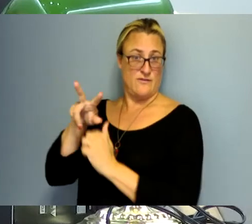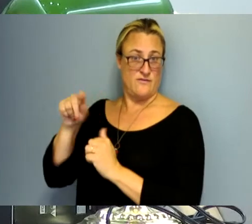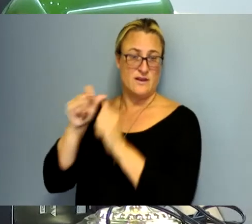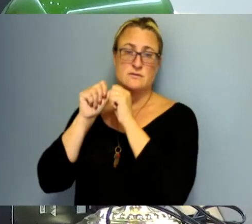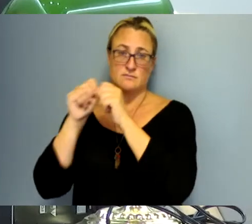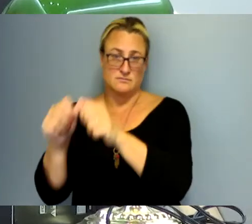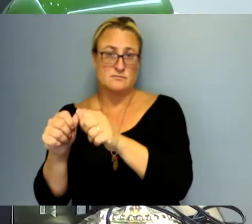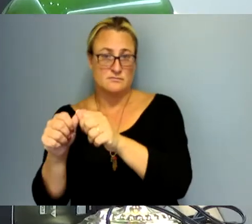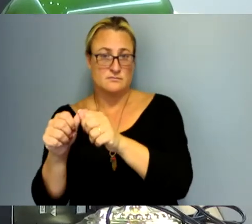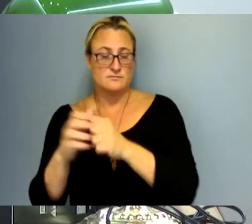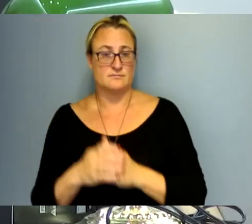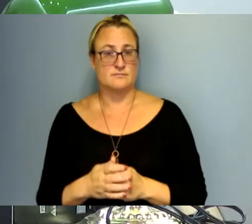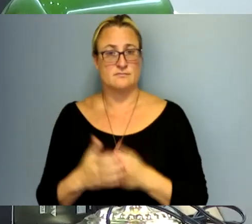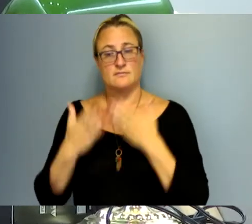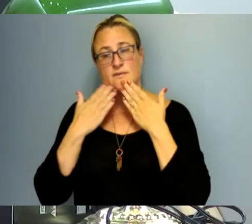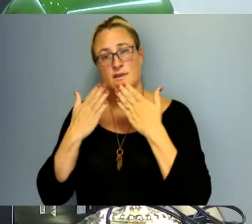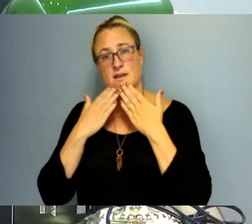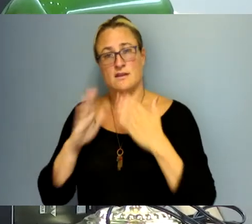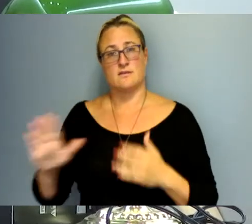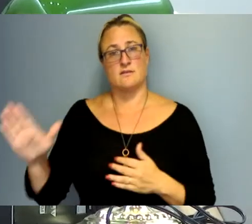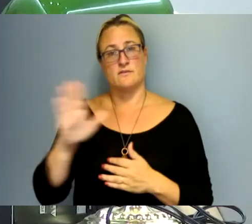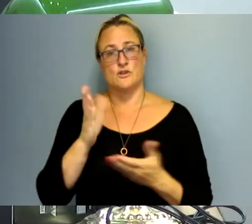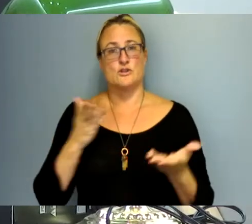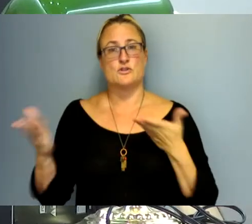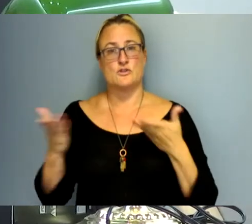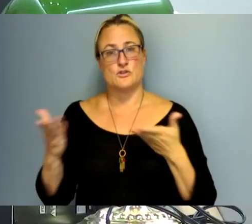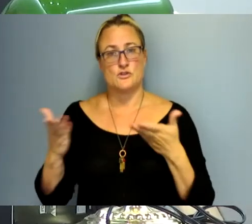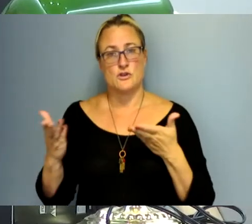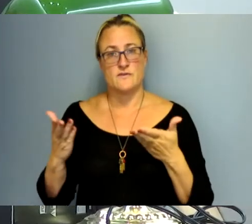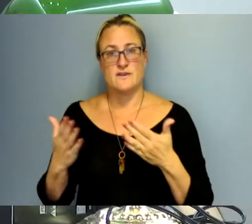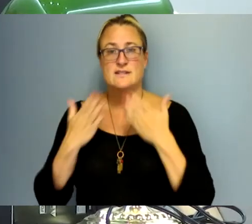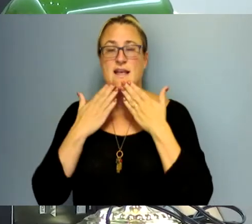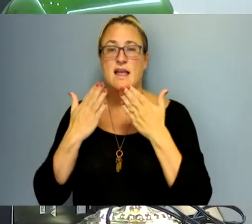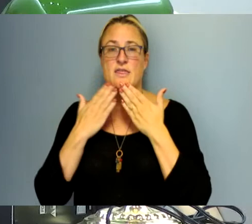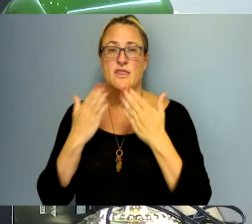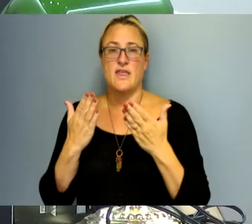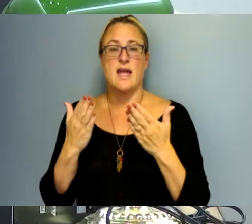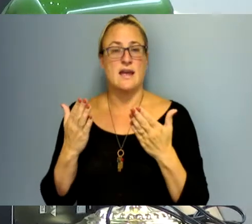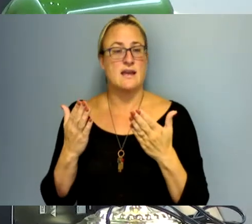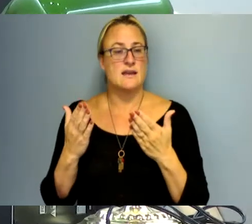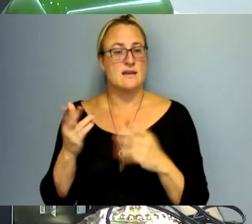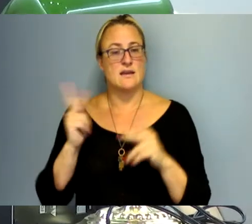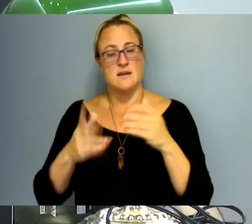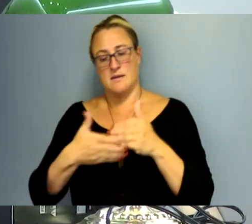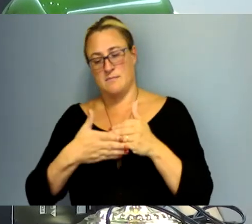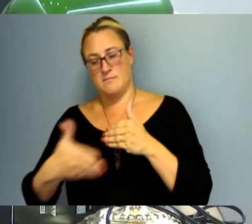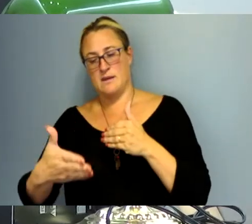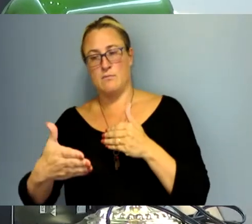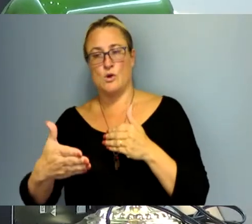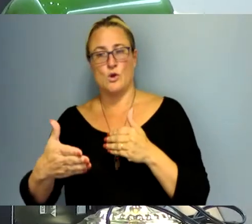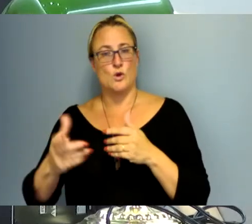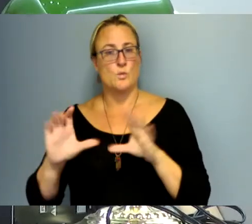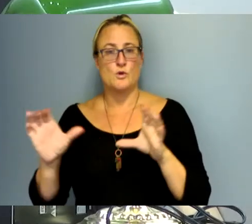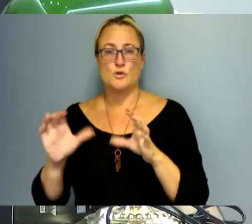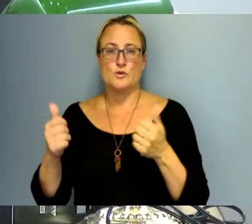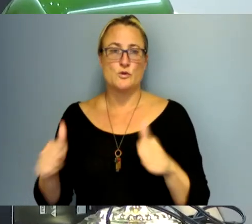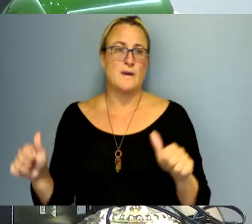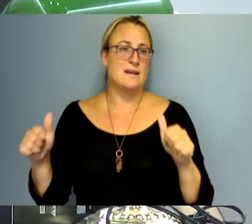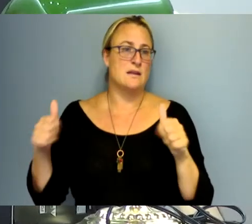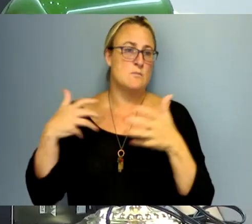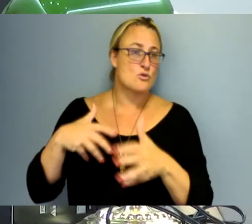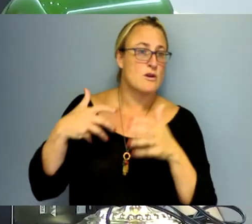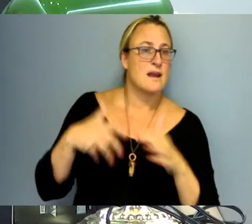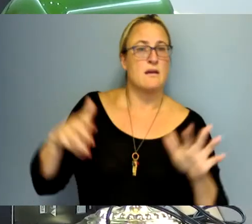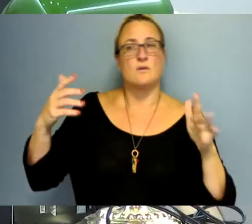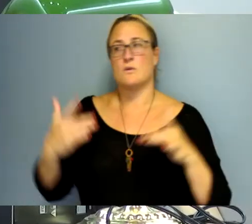and thank them for their service, and thank everybody who is going to put on any kind of parade or event